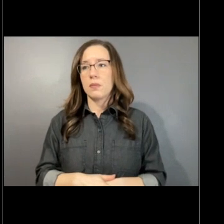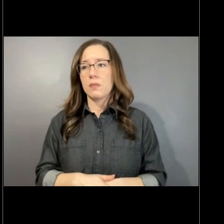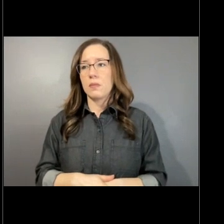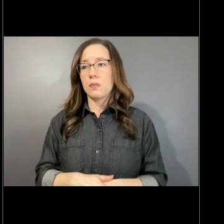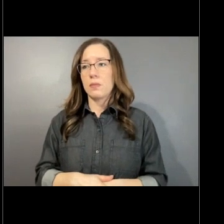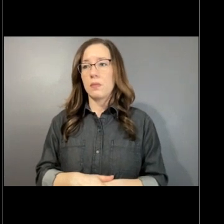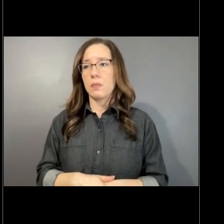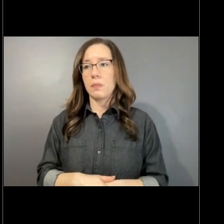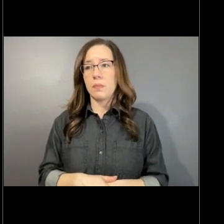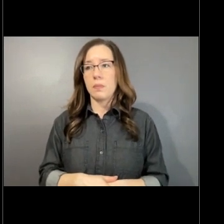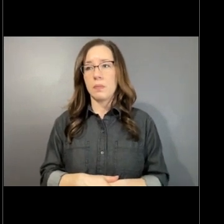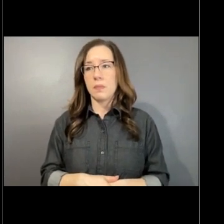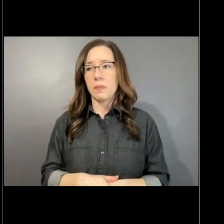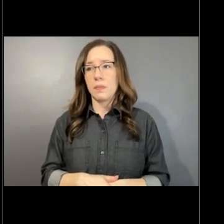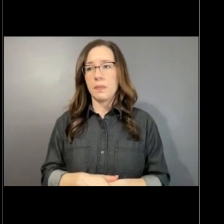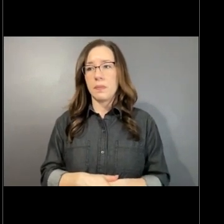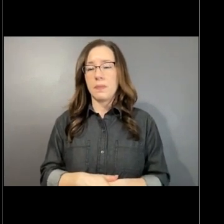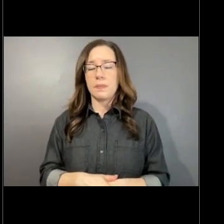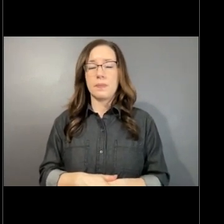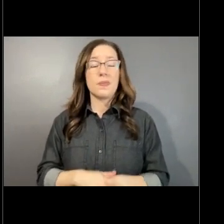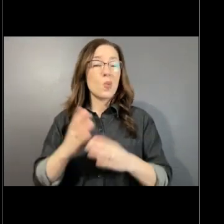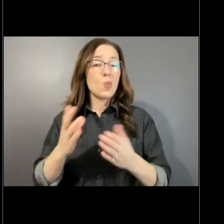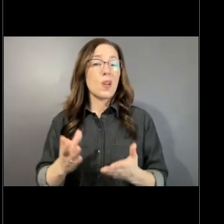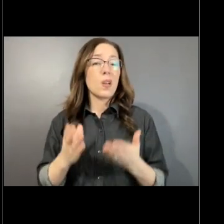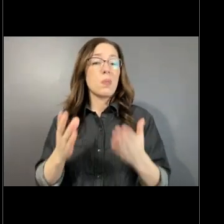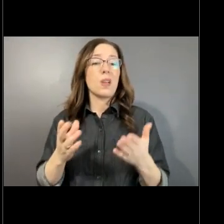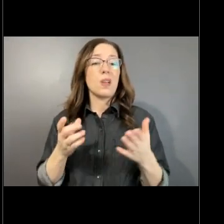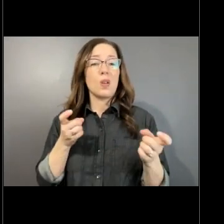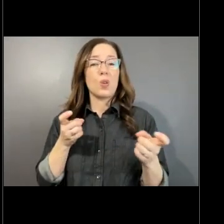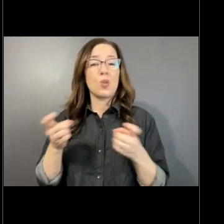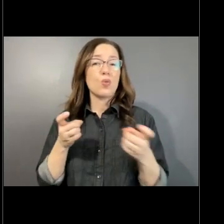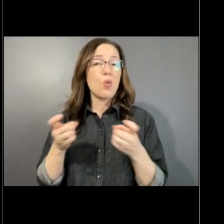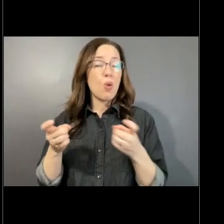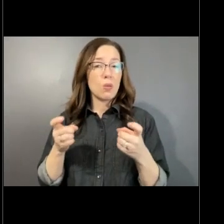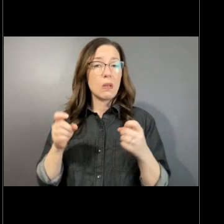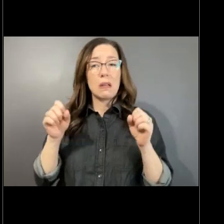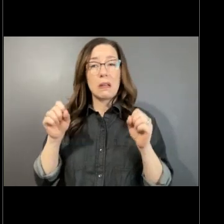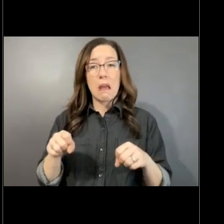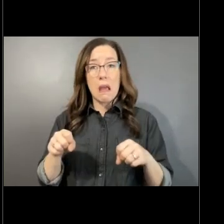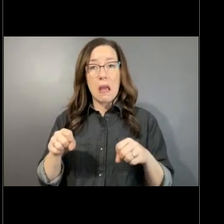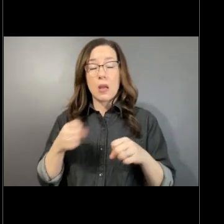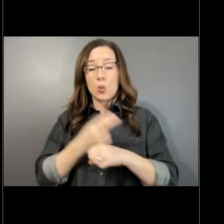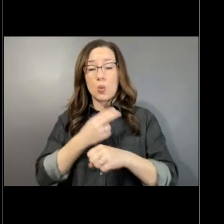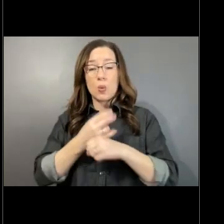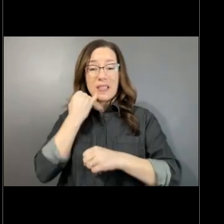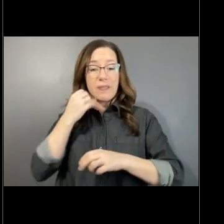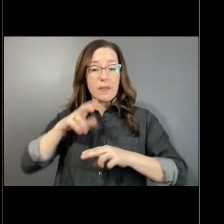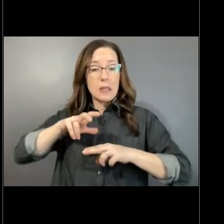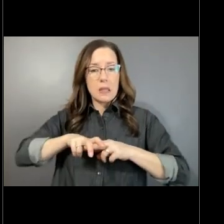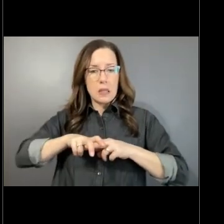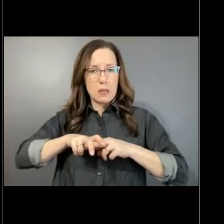It is recommended that the controls be within the reach of seated users.